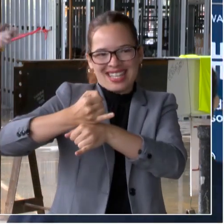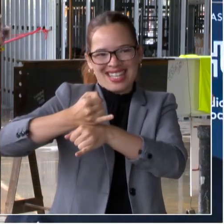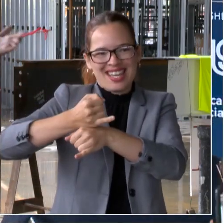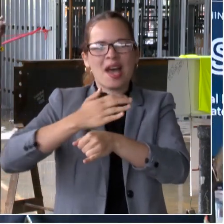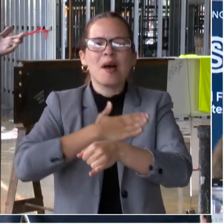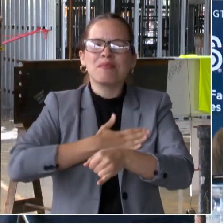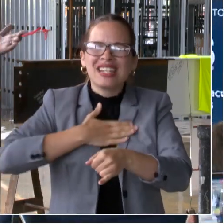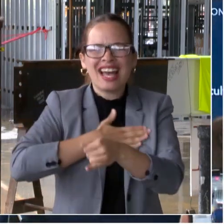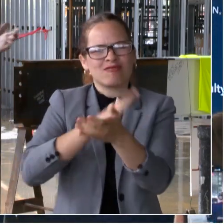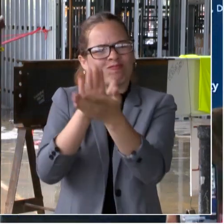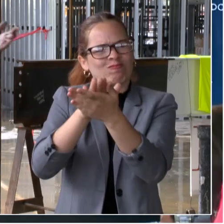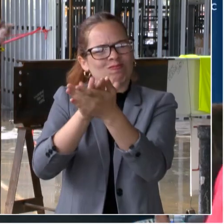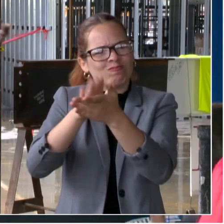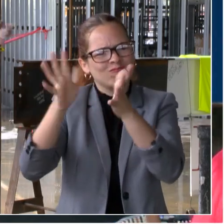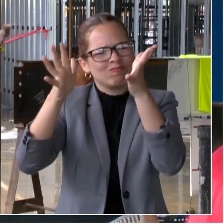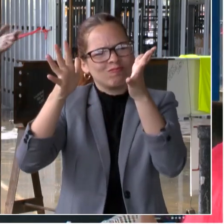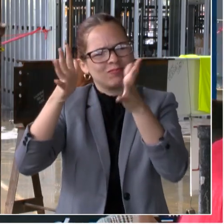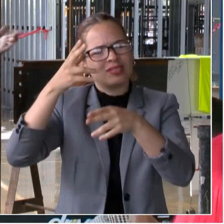applause.